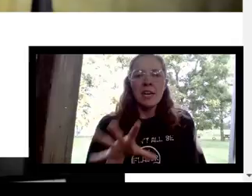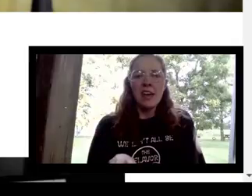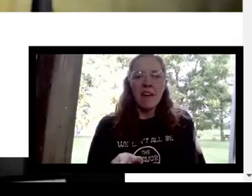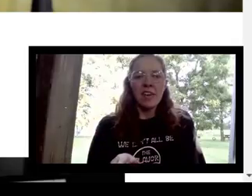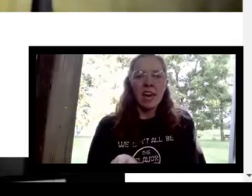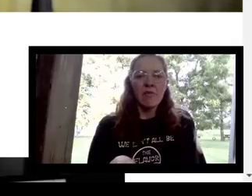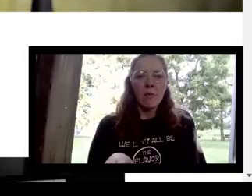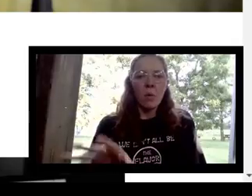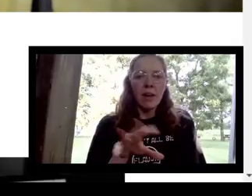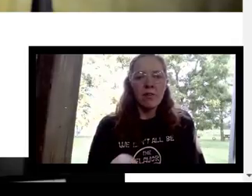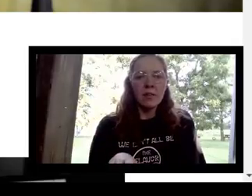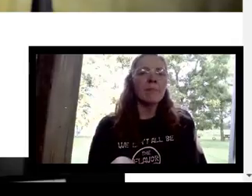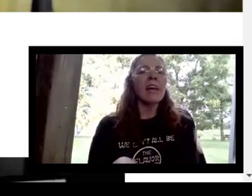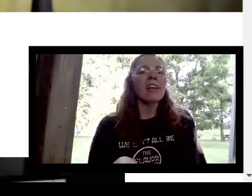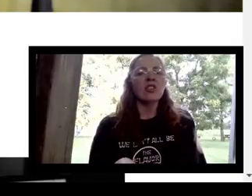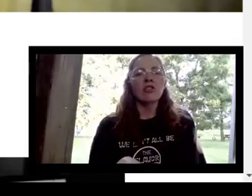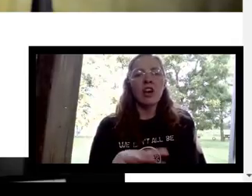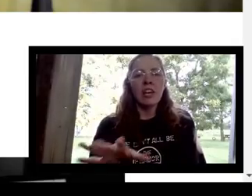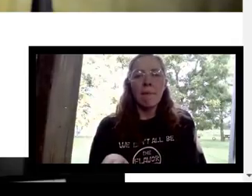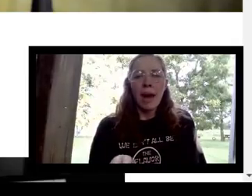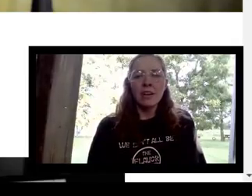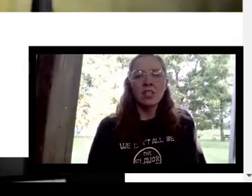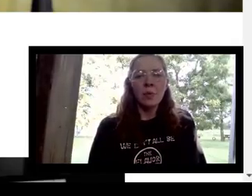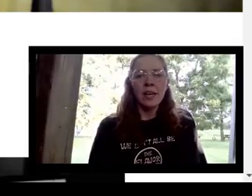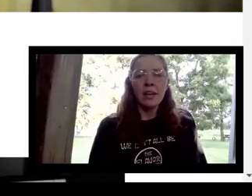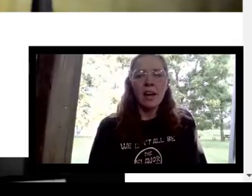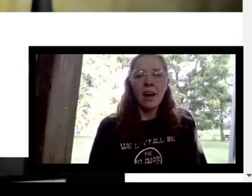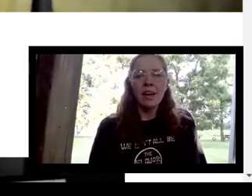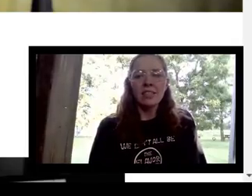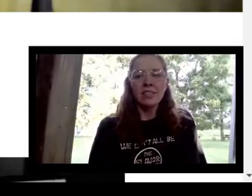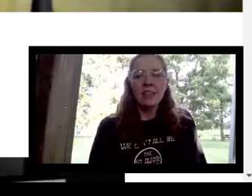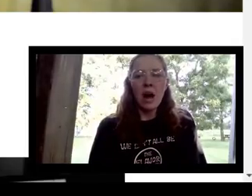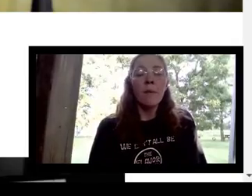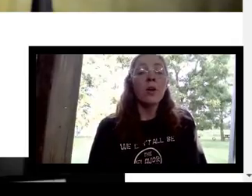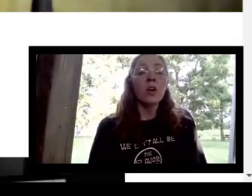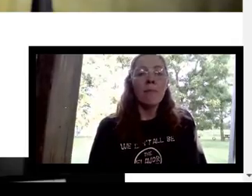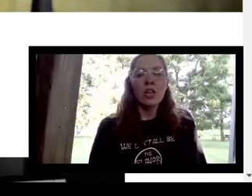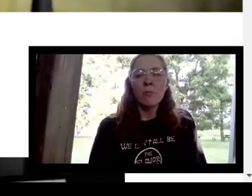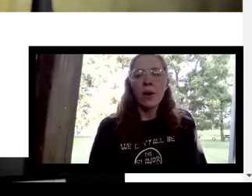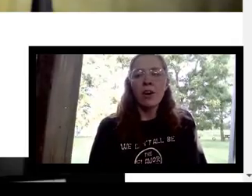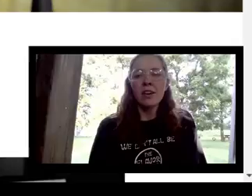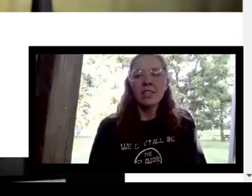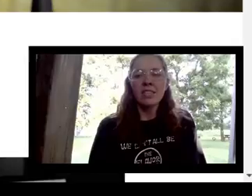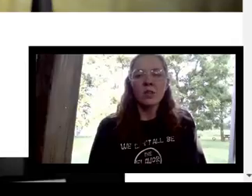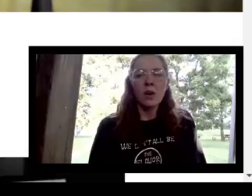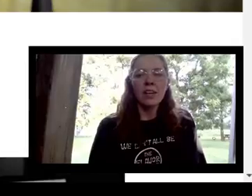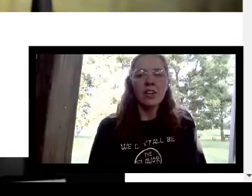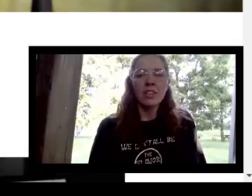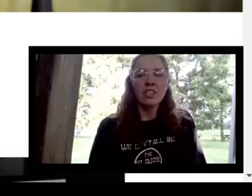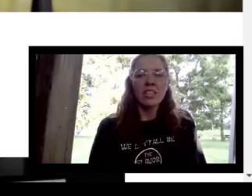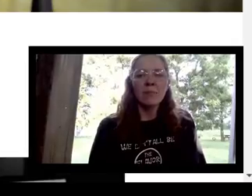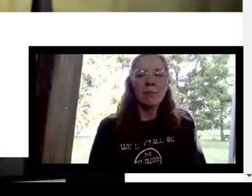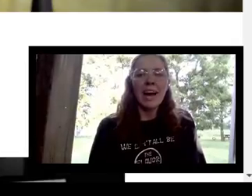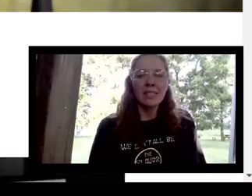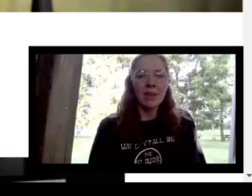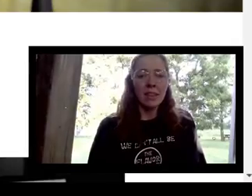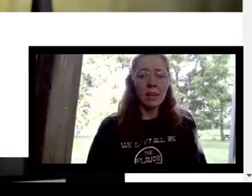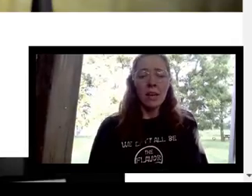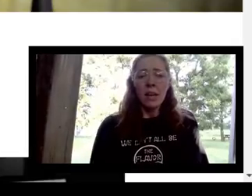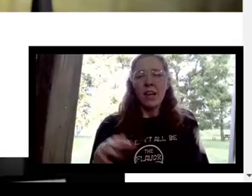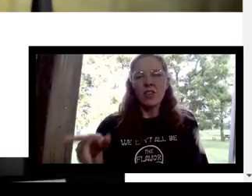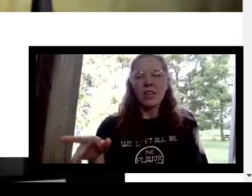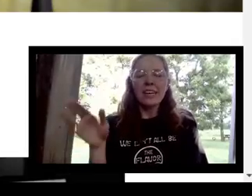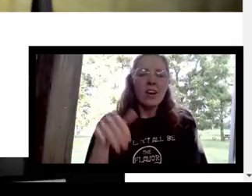if you happen to navigate away from this page and you're trying to get back to it, it's now up on our menu bar. It's this one here that just says